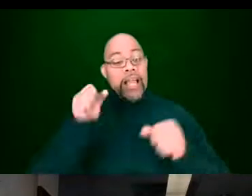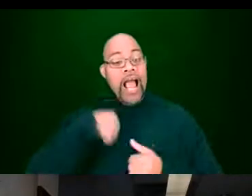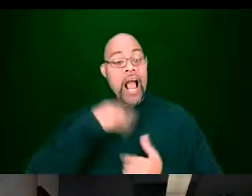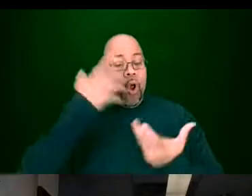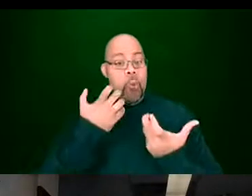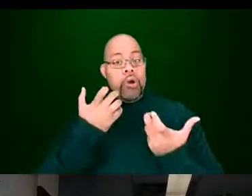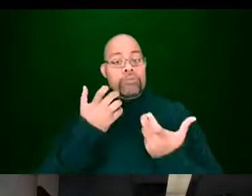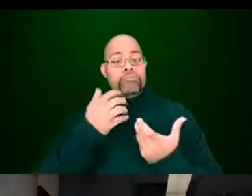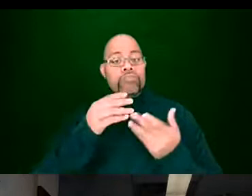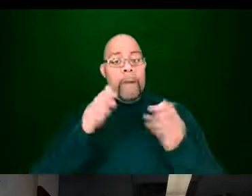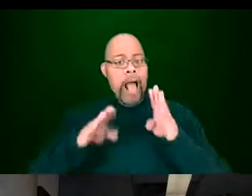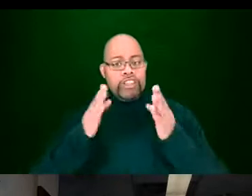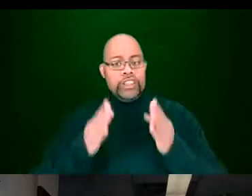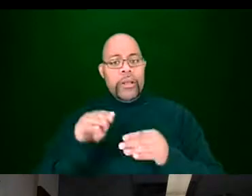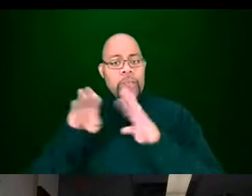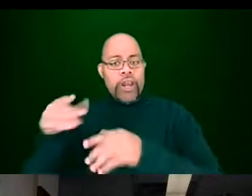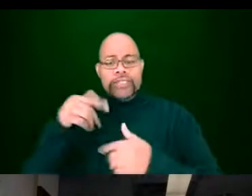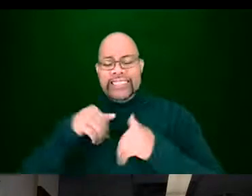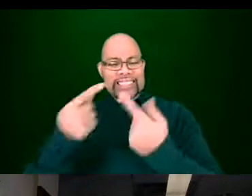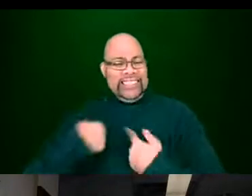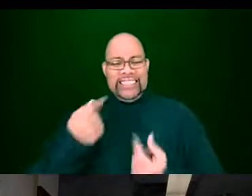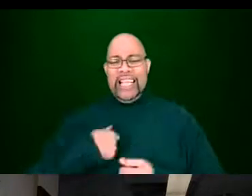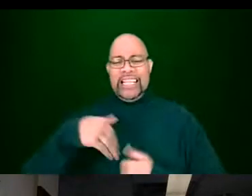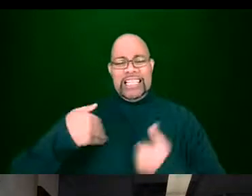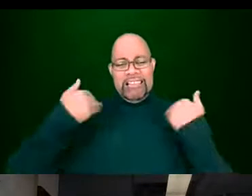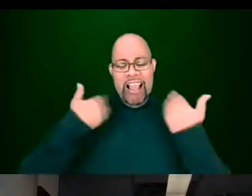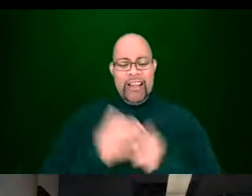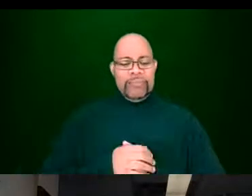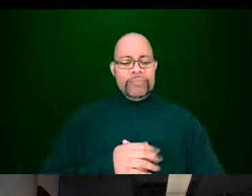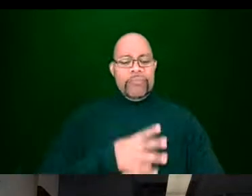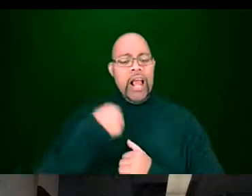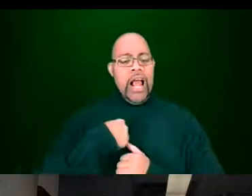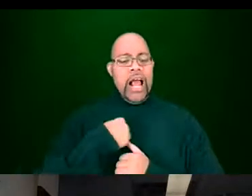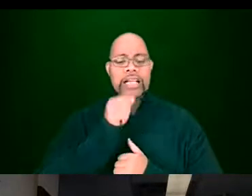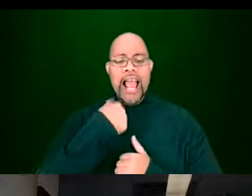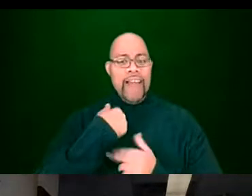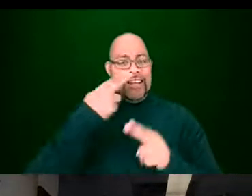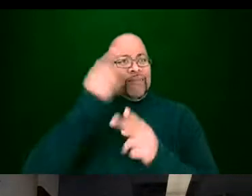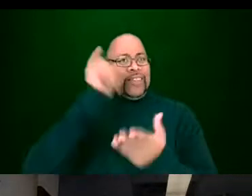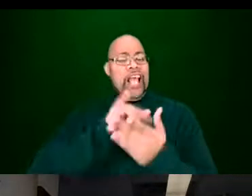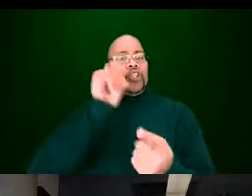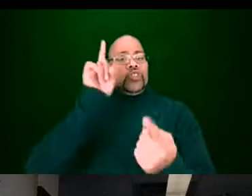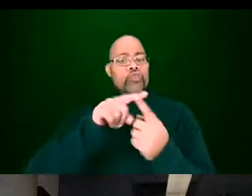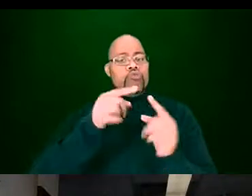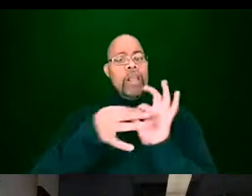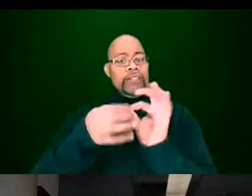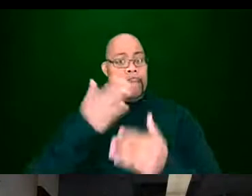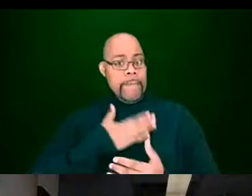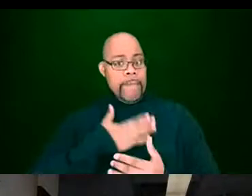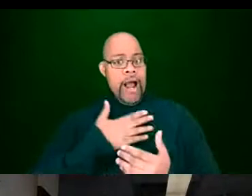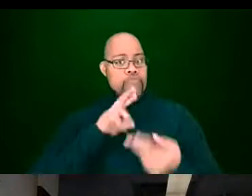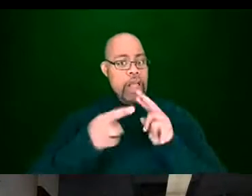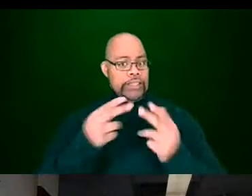to be a marine biologist since I was a young child. And I didn't actually have a name for it until a relative of mine was like, you